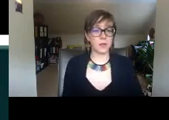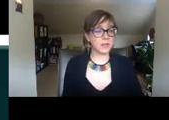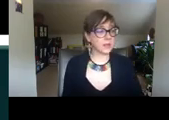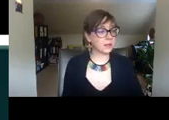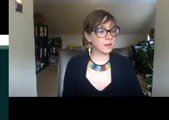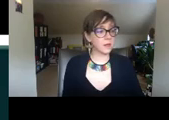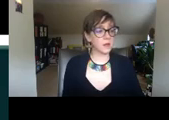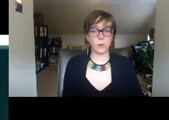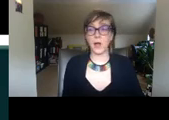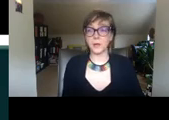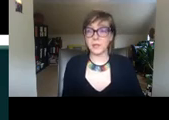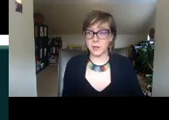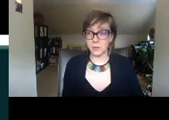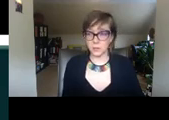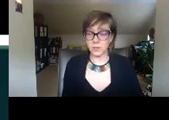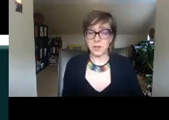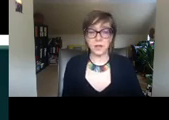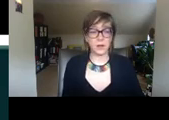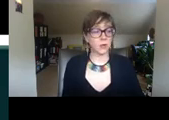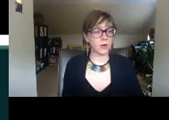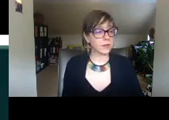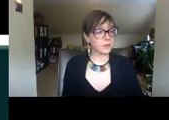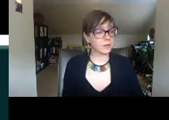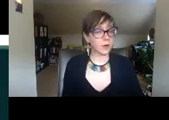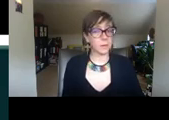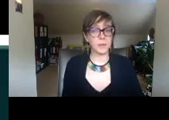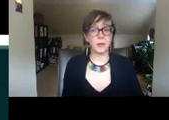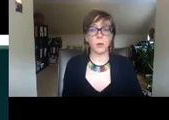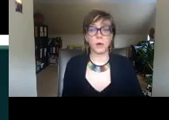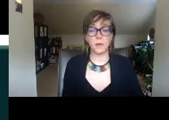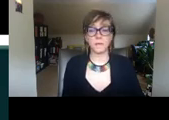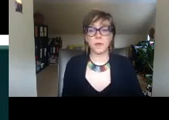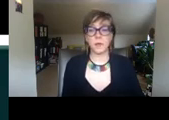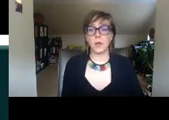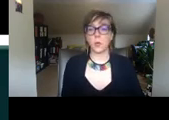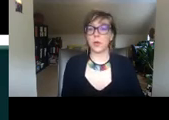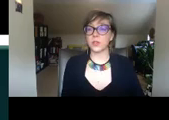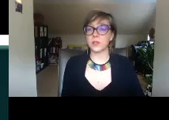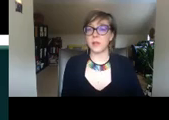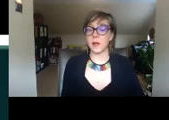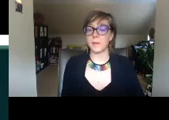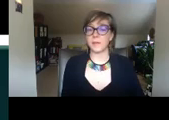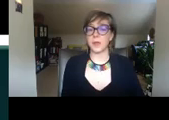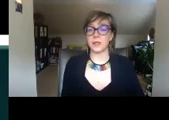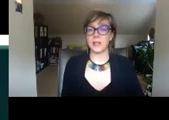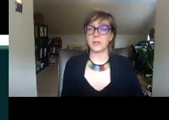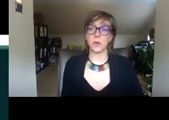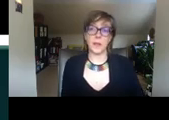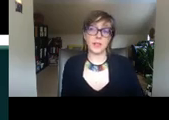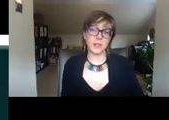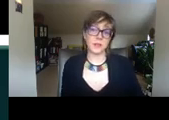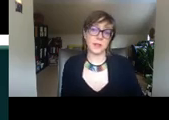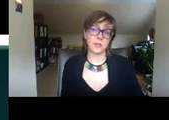Glenn Martinez from Ohio State University. They got a grant from PCORI, which is stands